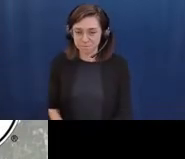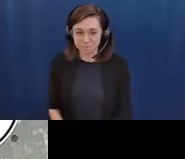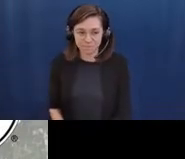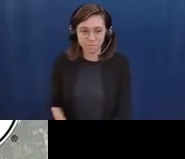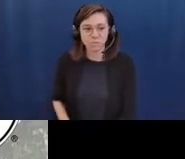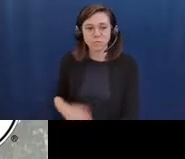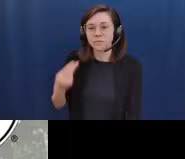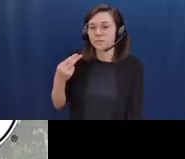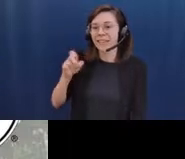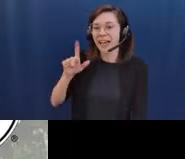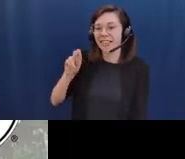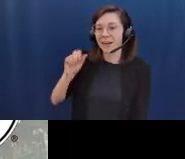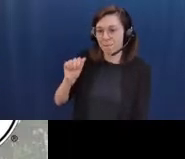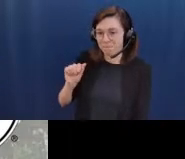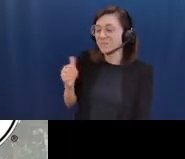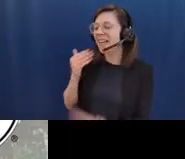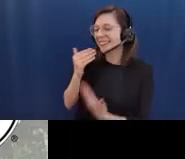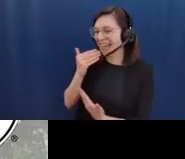Bruce.